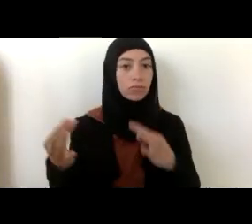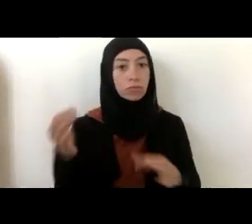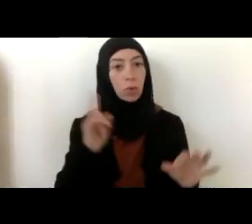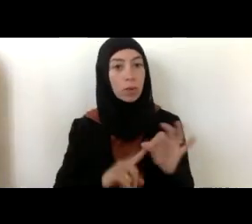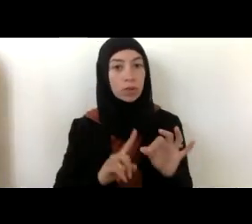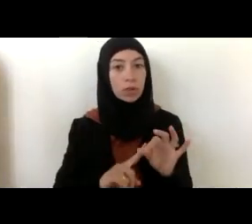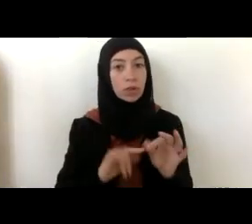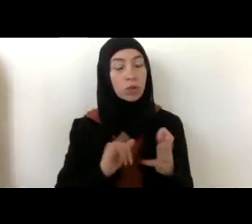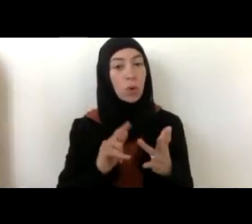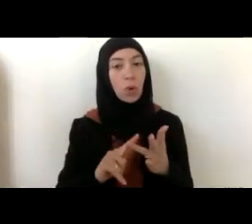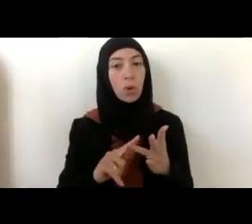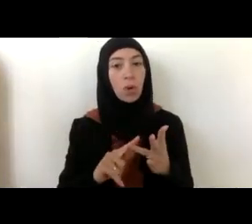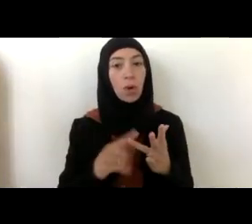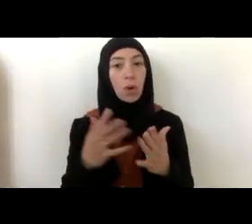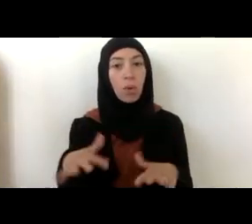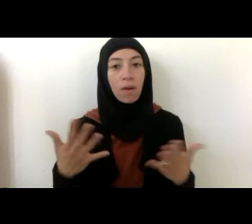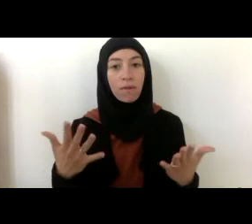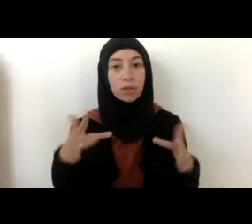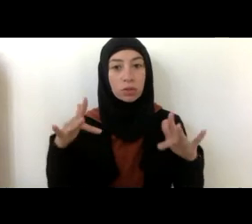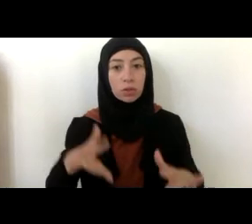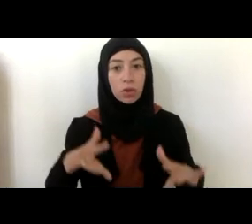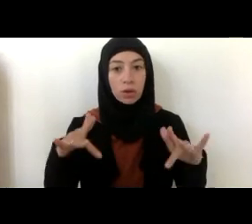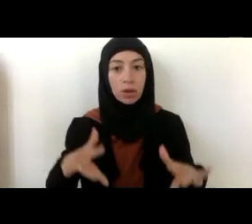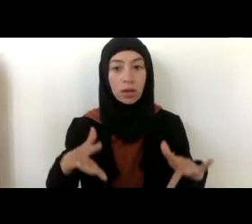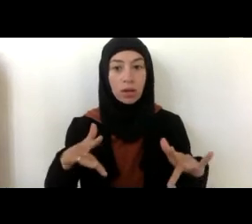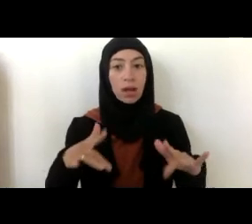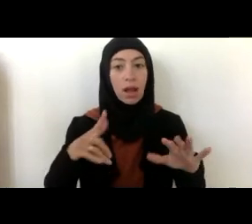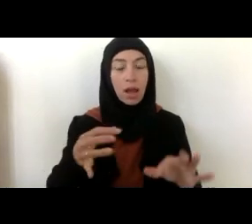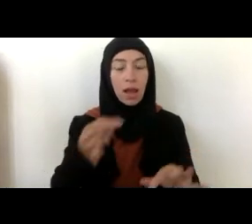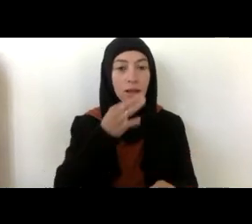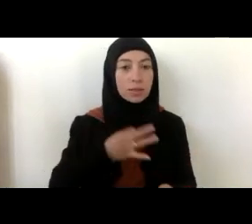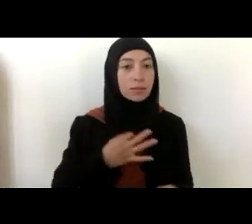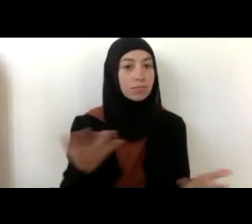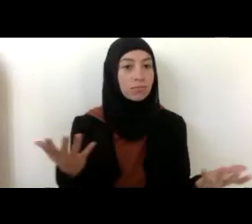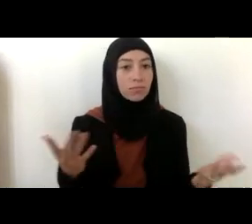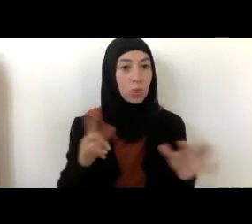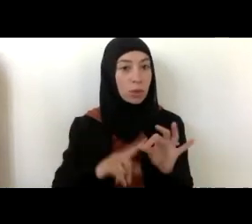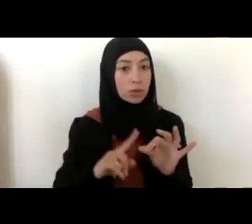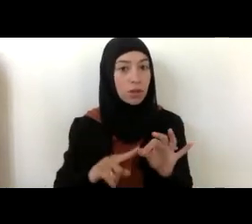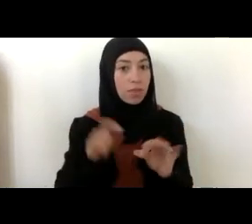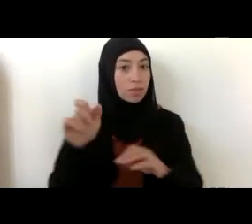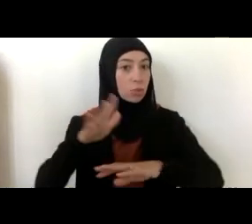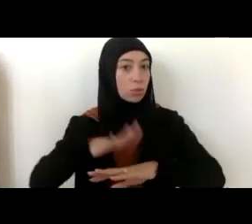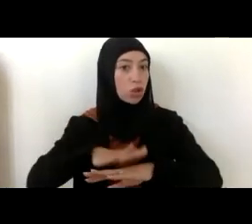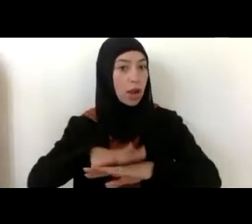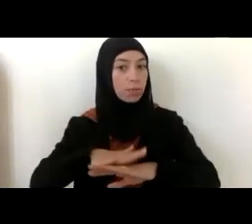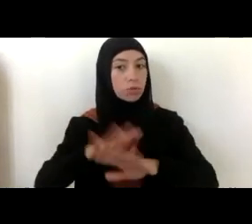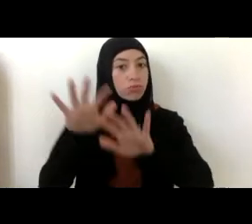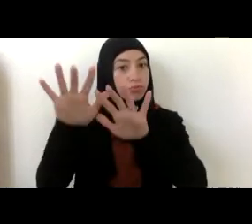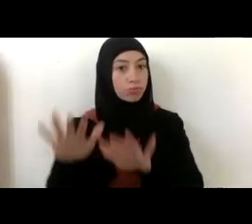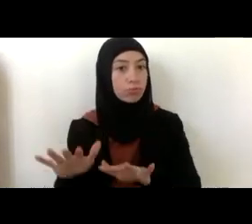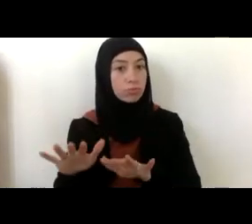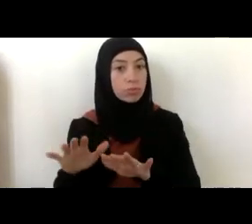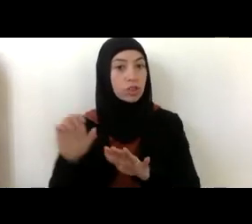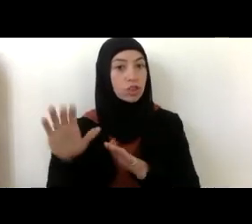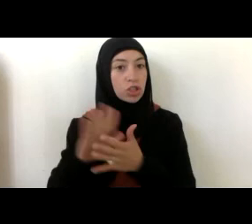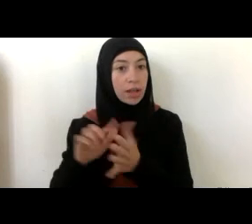anyone who hasn't asked a question yet, has got a burning question, this is your time. If you can post